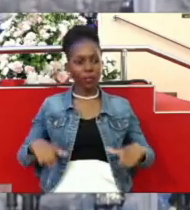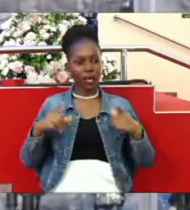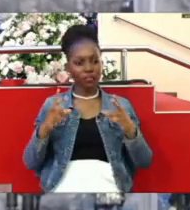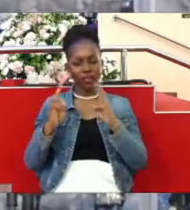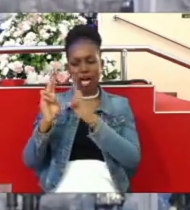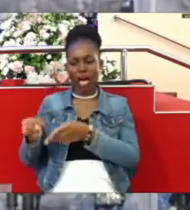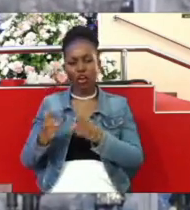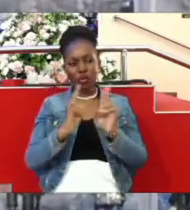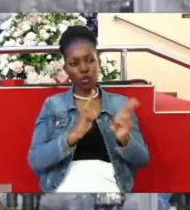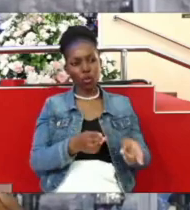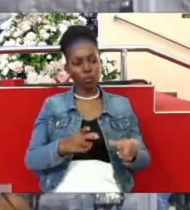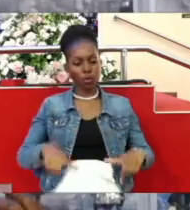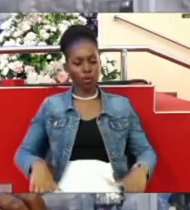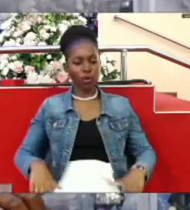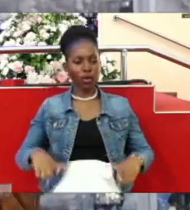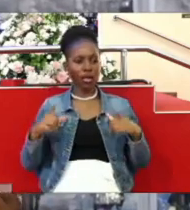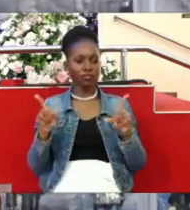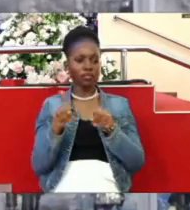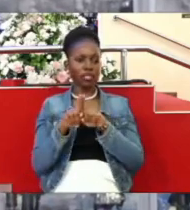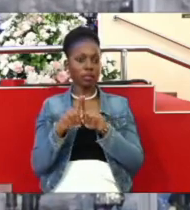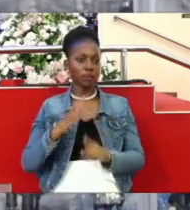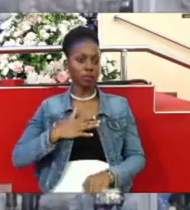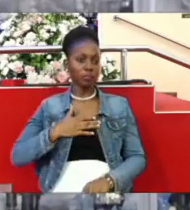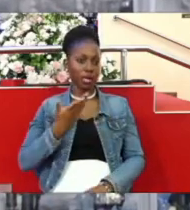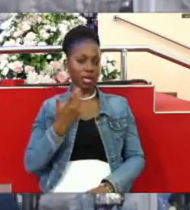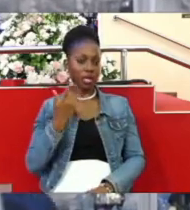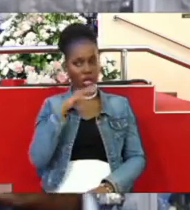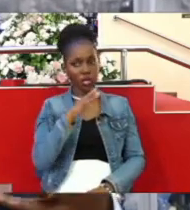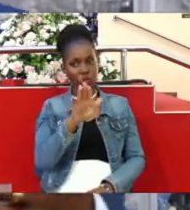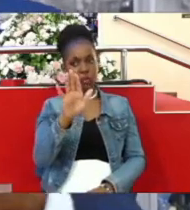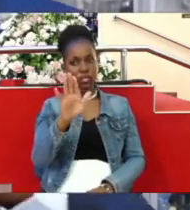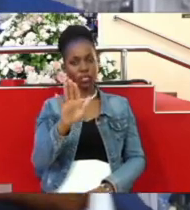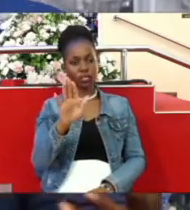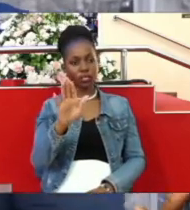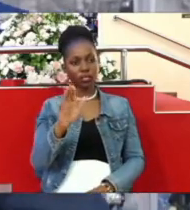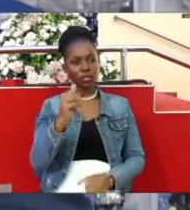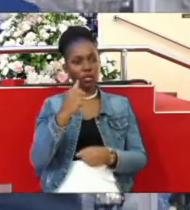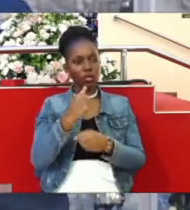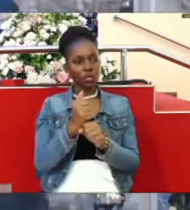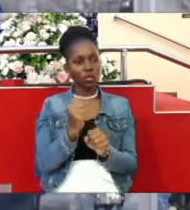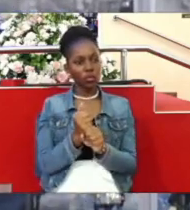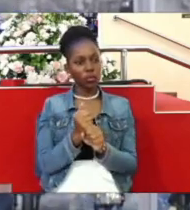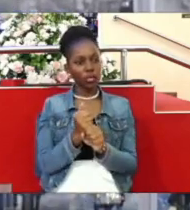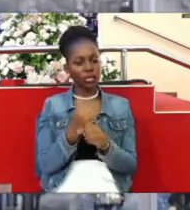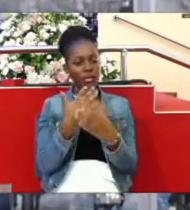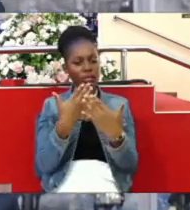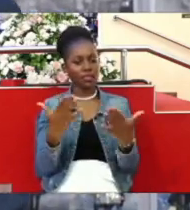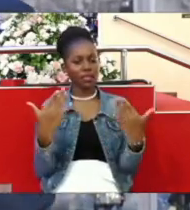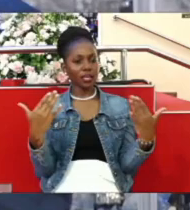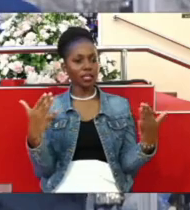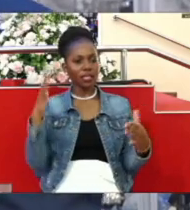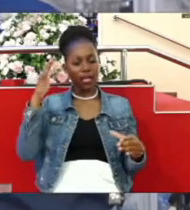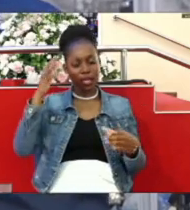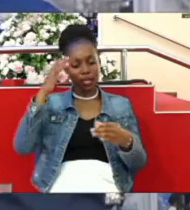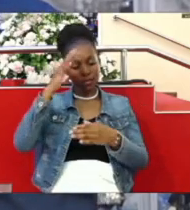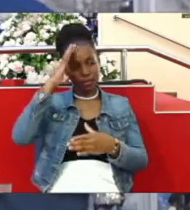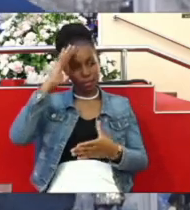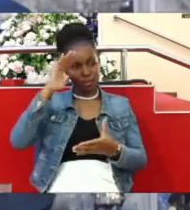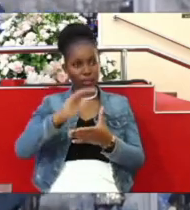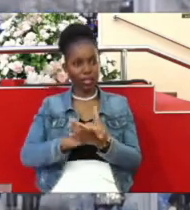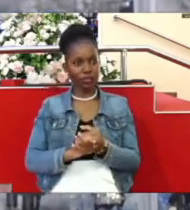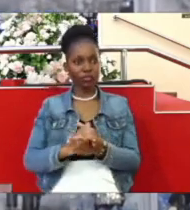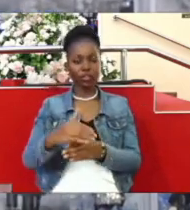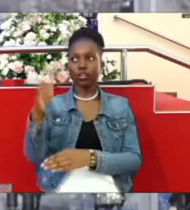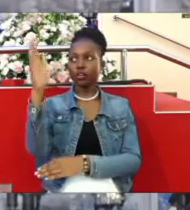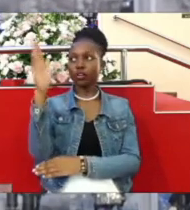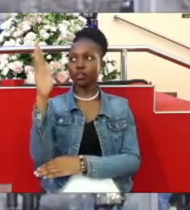my life. Wanaishi maisha kawaida kama wewe na mimi. Doing things and believing God for many things. Wakifanya mambo na wakiamini Mungu kuhusu mambo